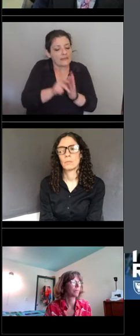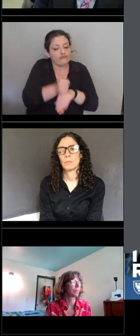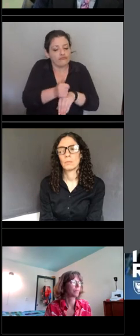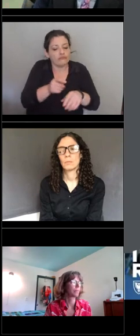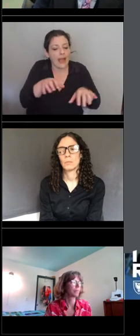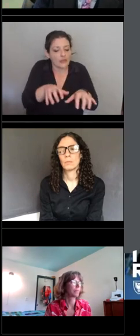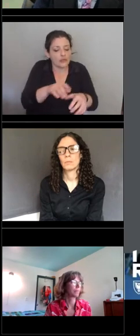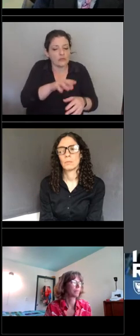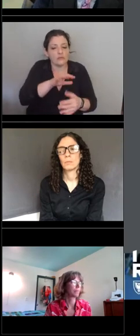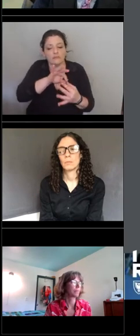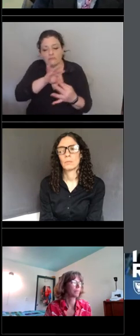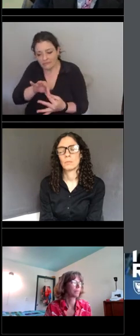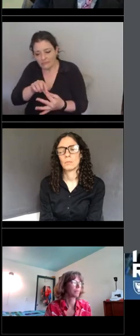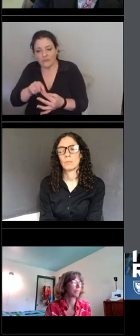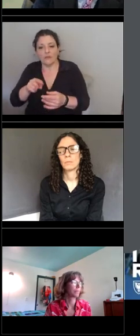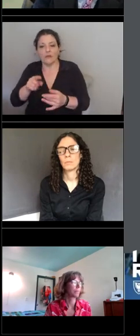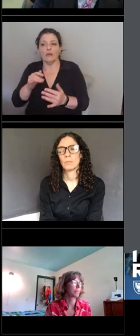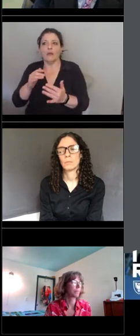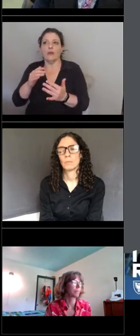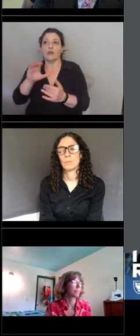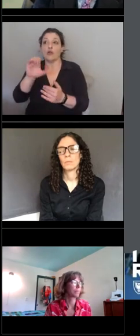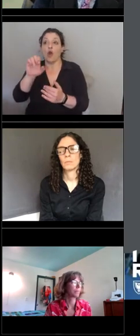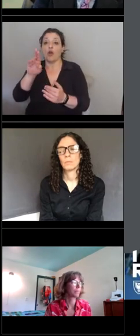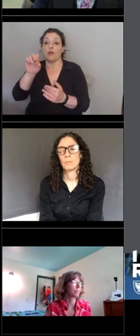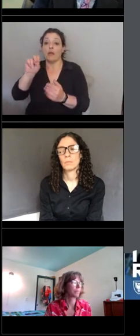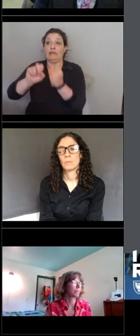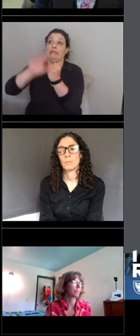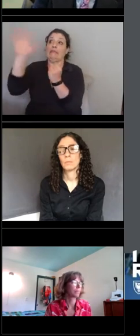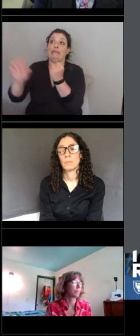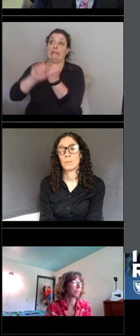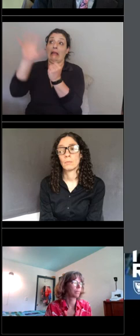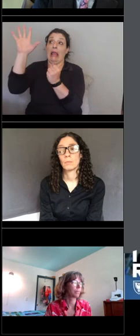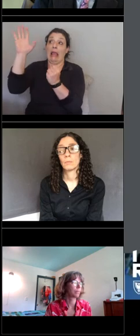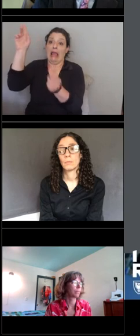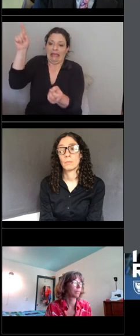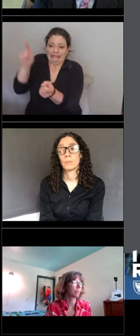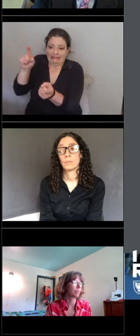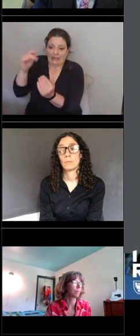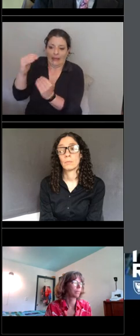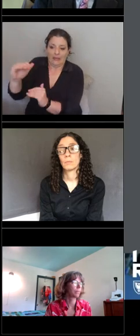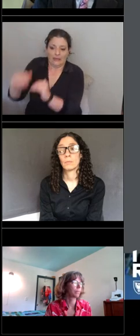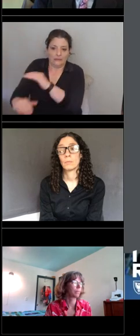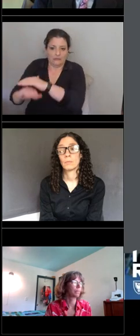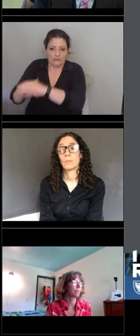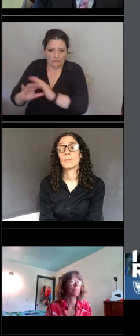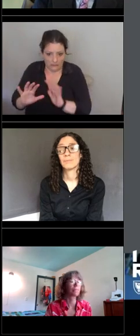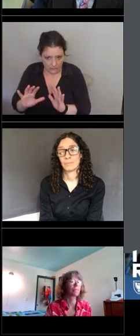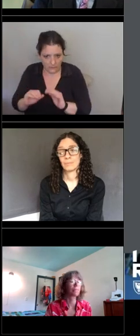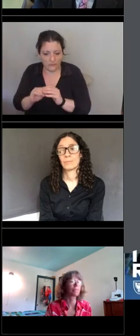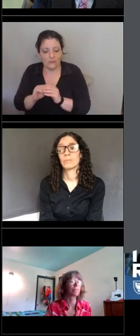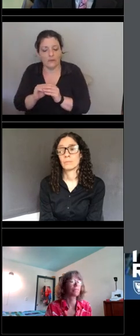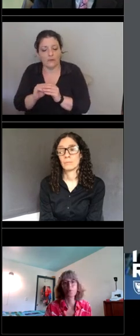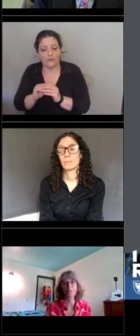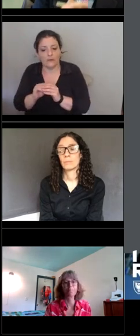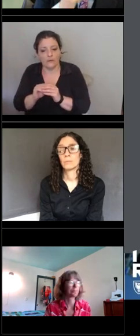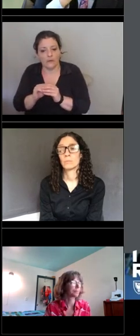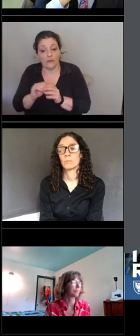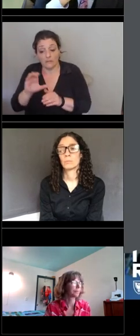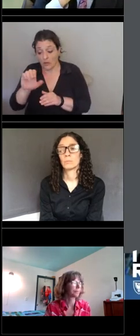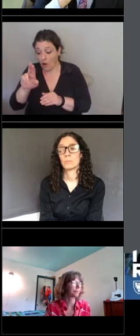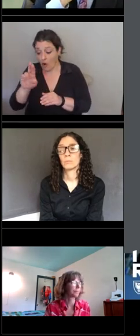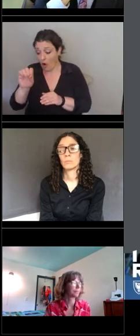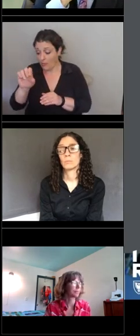lot of people here on the call are aware of it. I mean, blue carbon is, you know, an exploding field. And I was put in